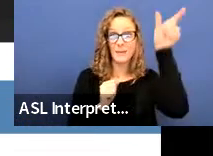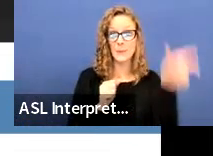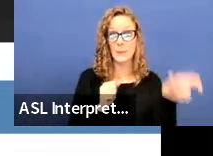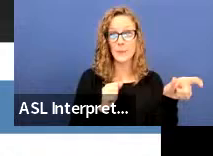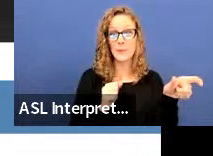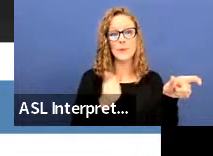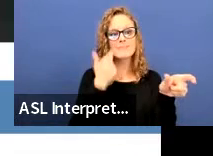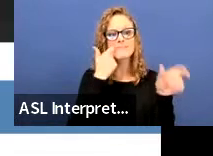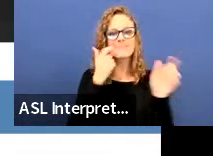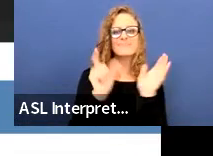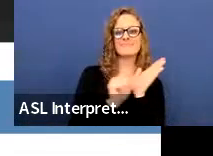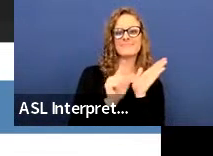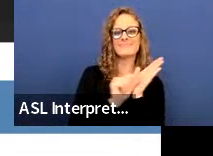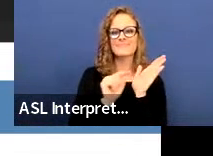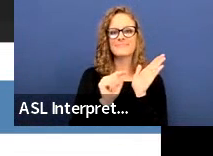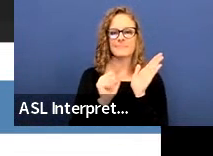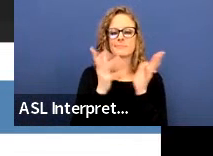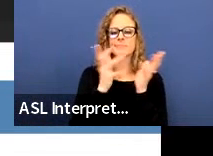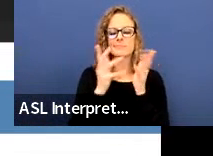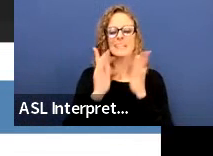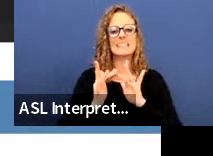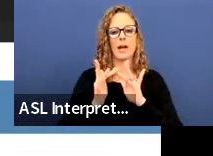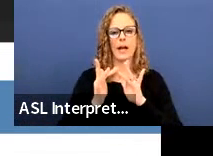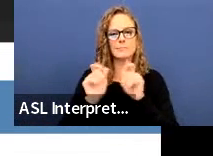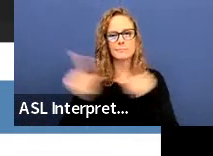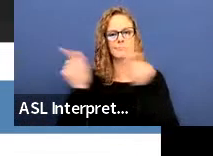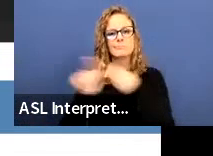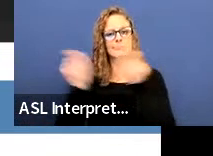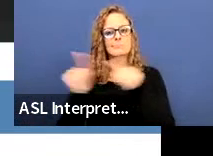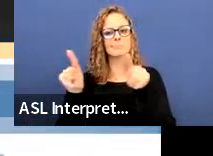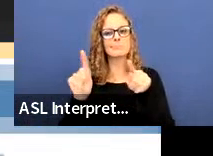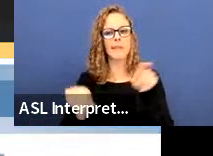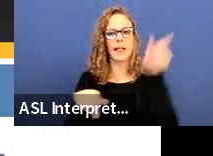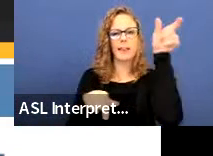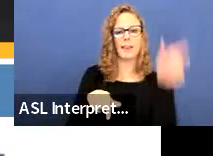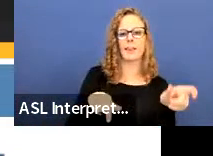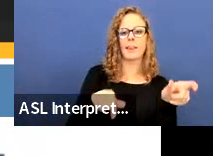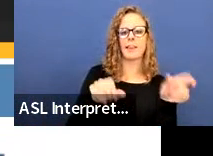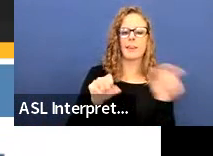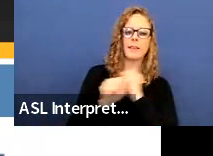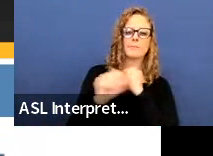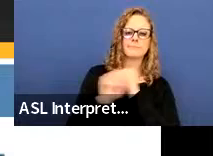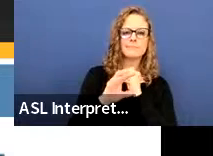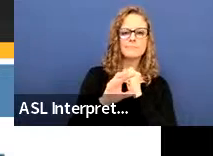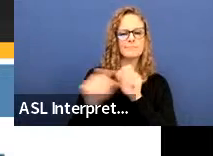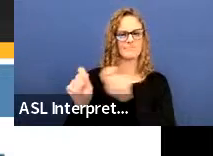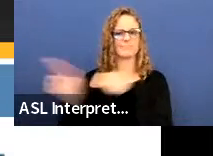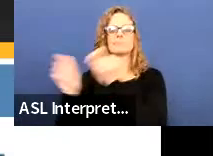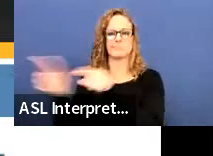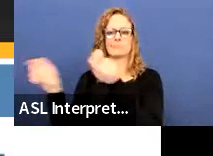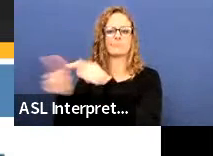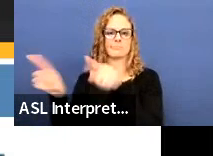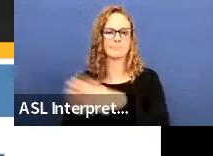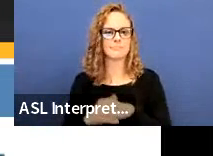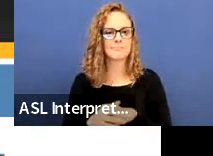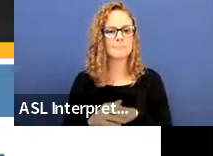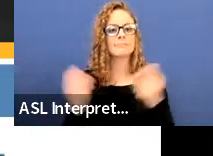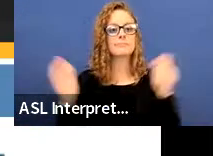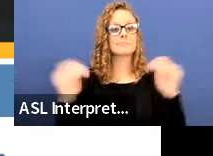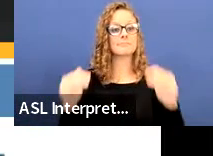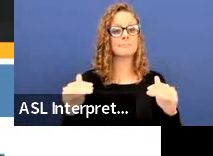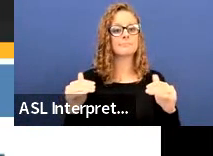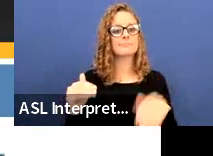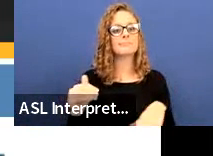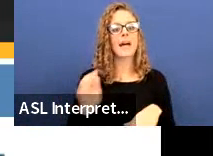digital streaming. Next slide, please. Just a reminder that this is our